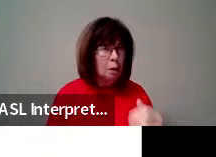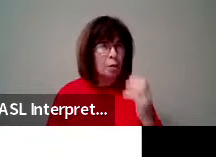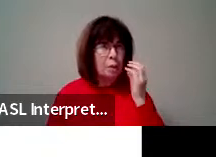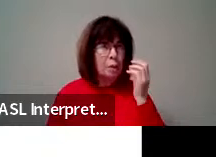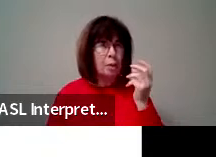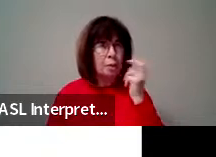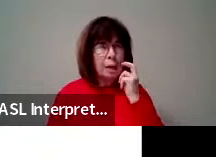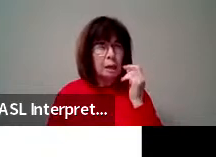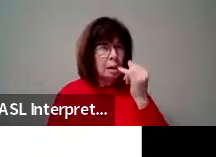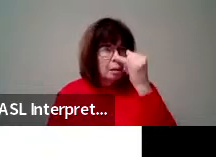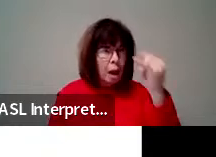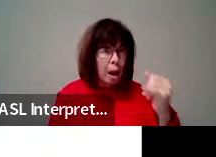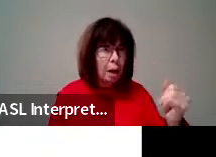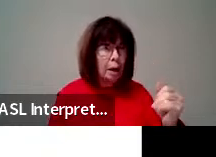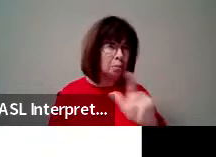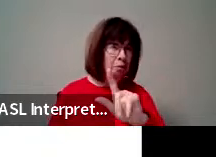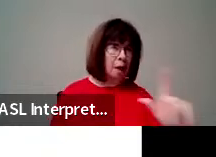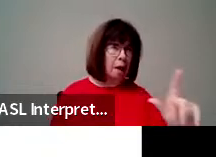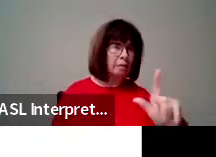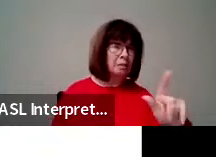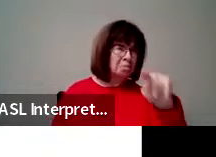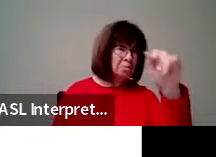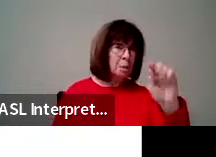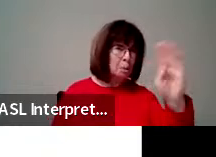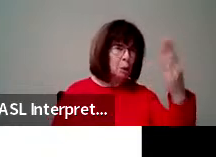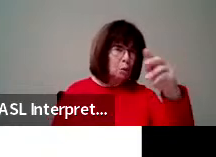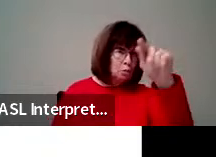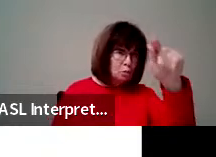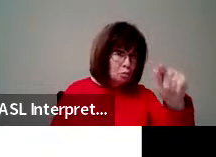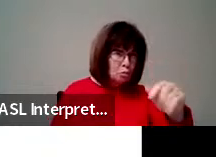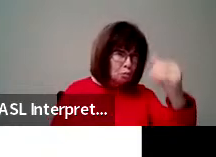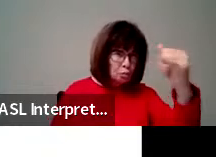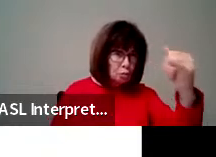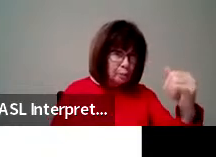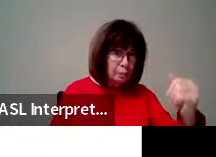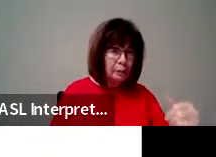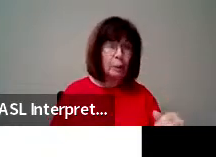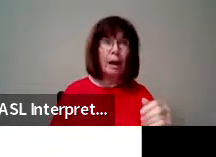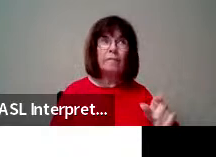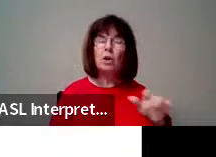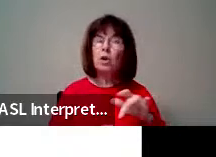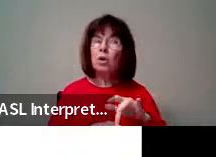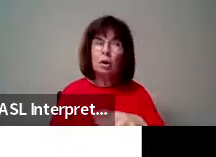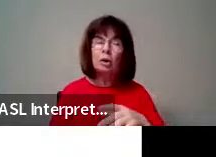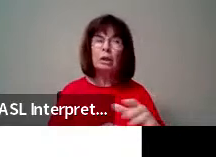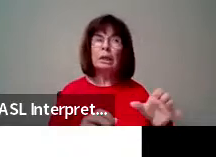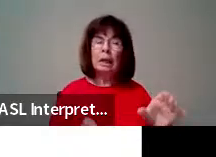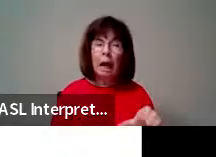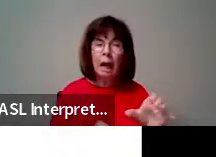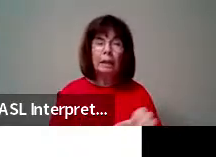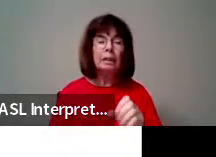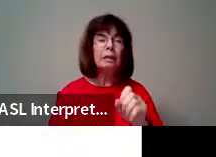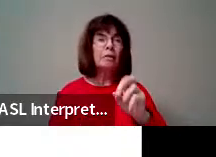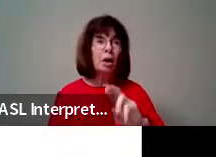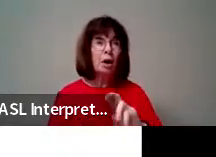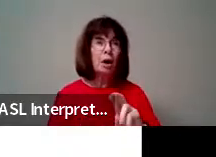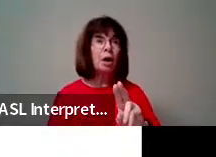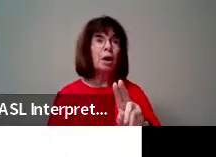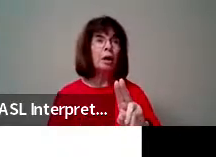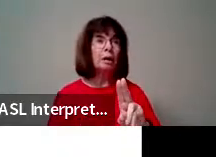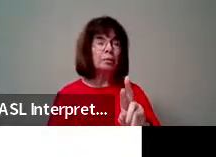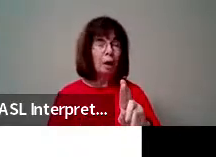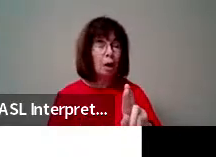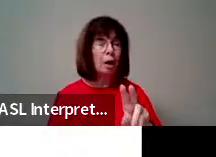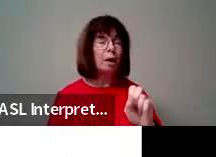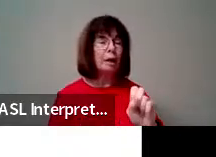side. And so we have an early and very active RSV season. The last few weeks, some suggestion of